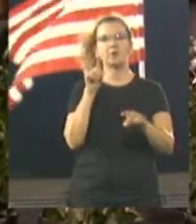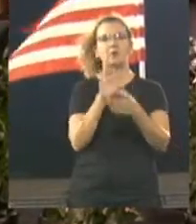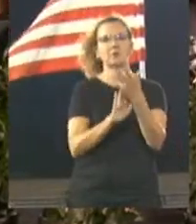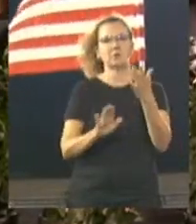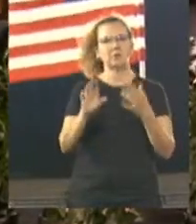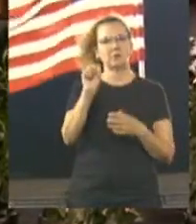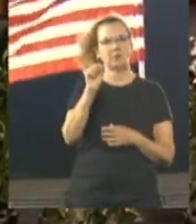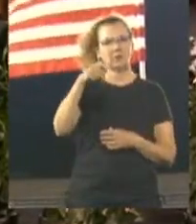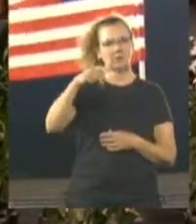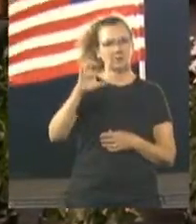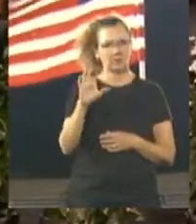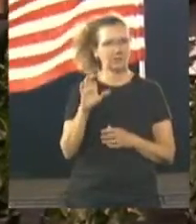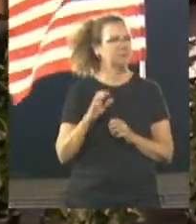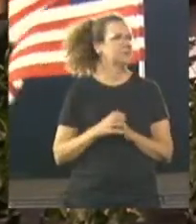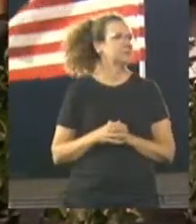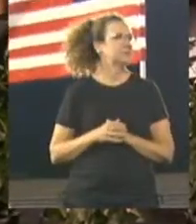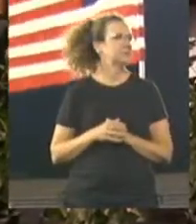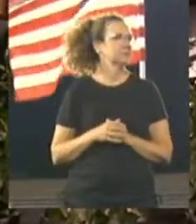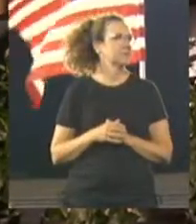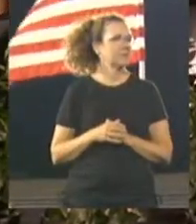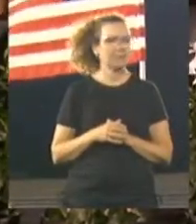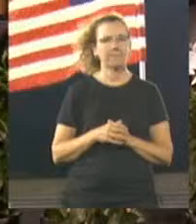St. Philip's College.